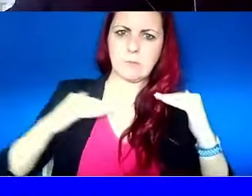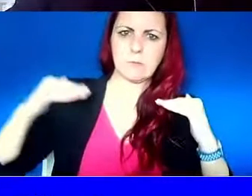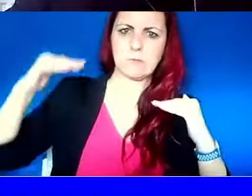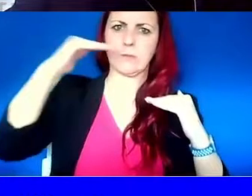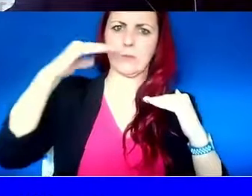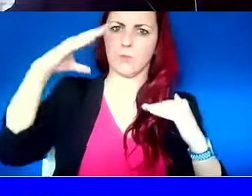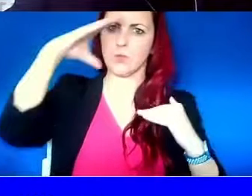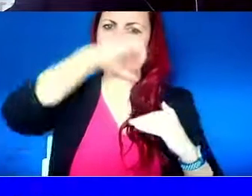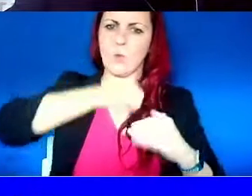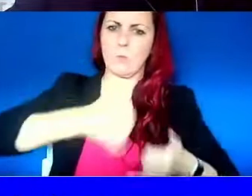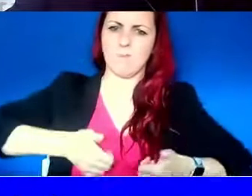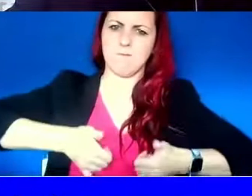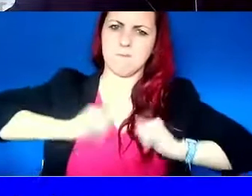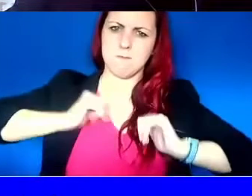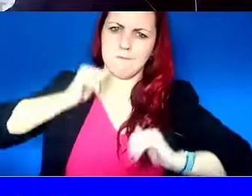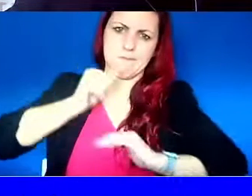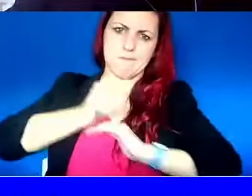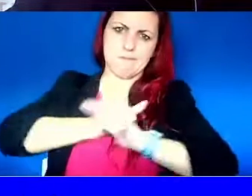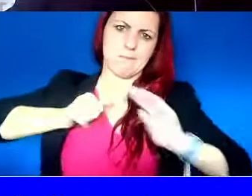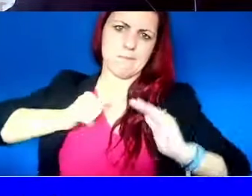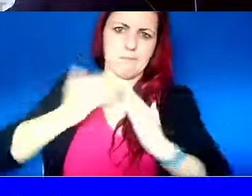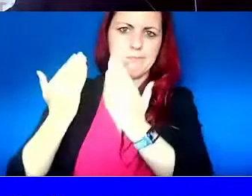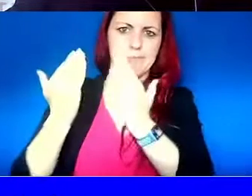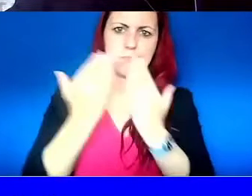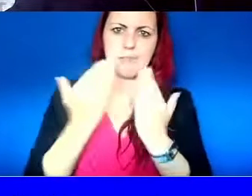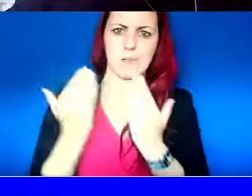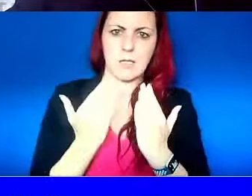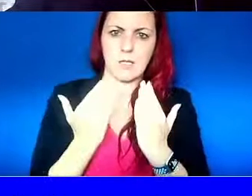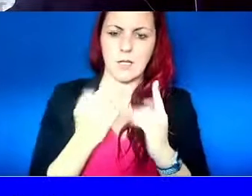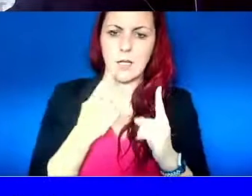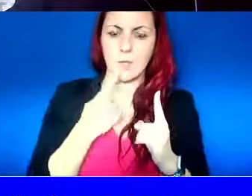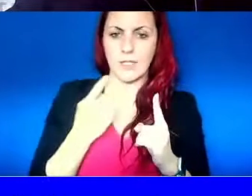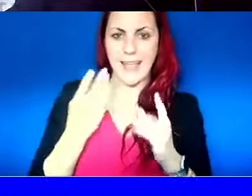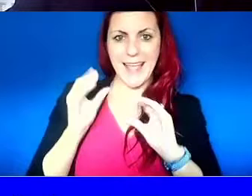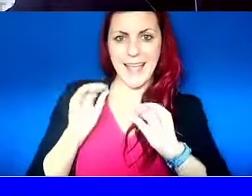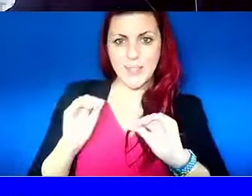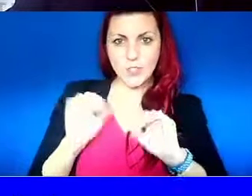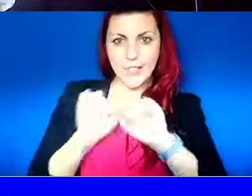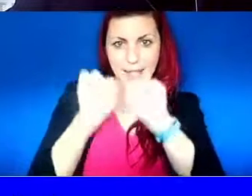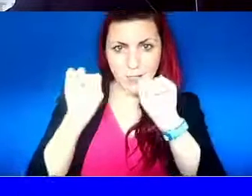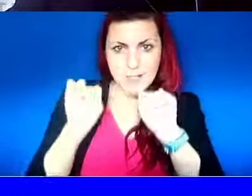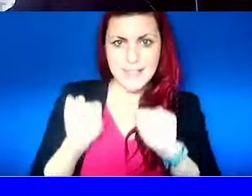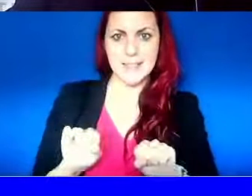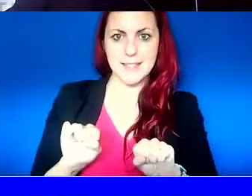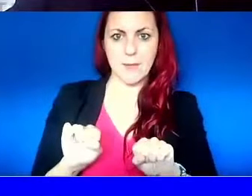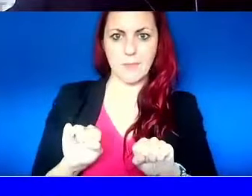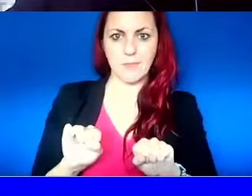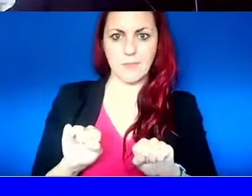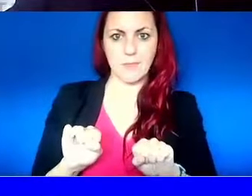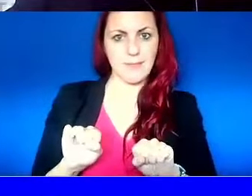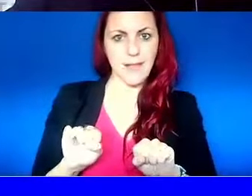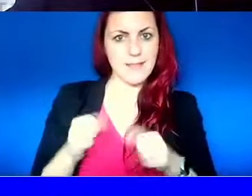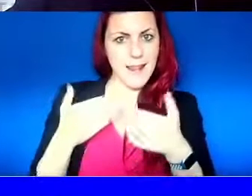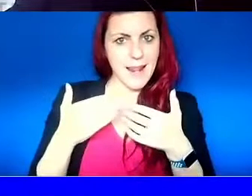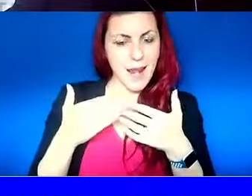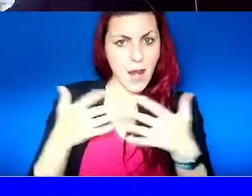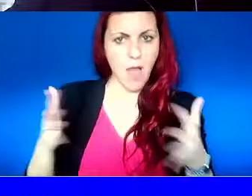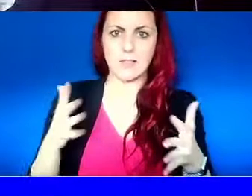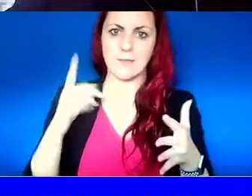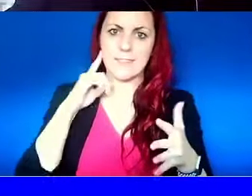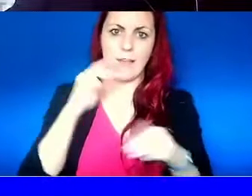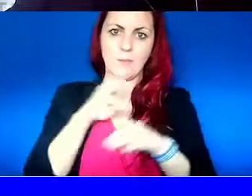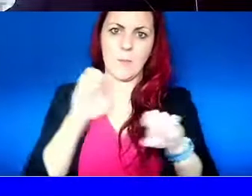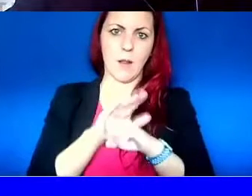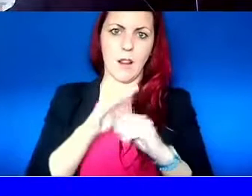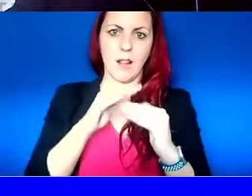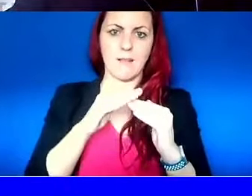literacy. The education system, as you've been finding out, has let a lot of deaf people down.